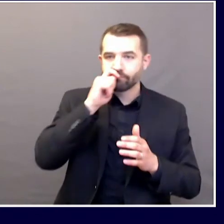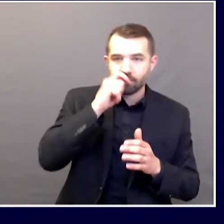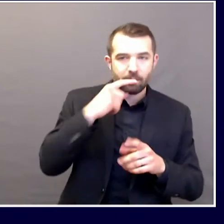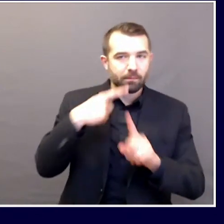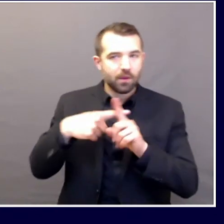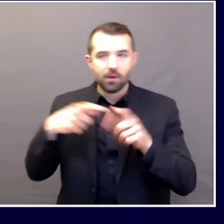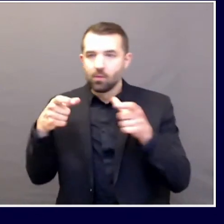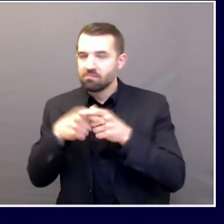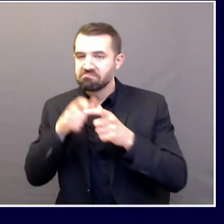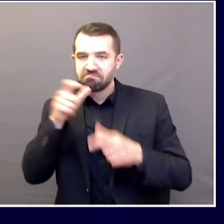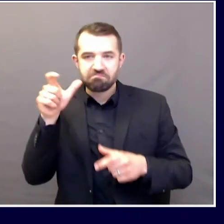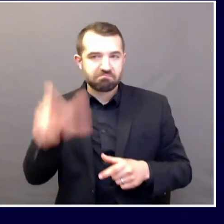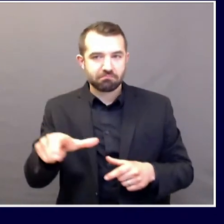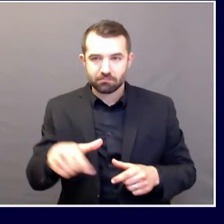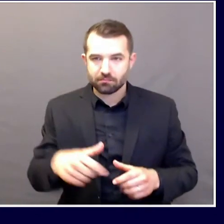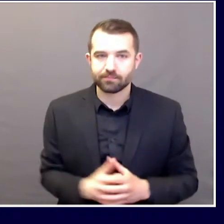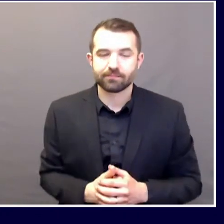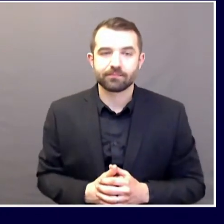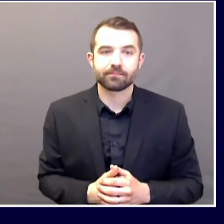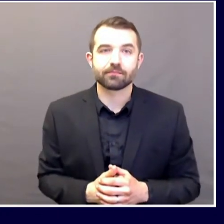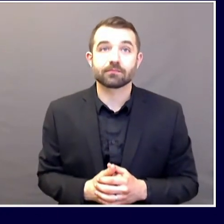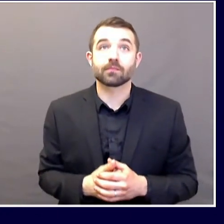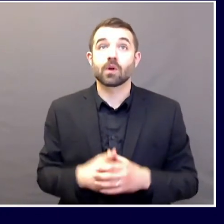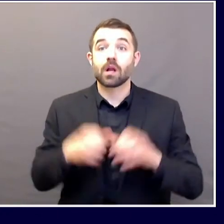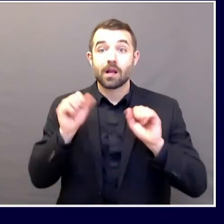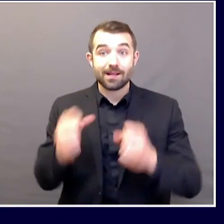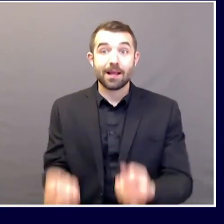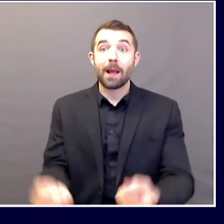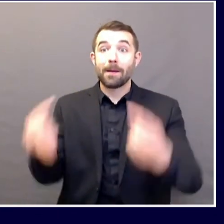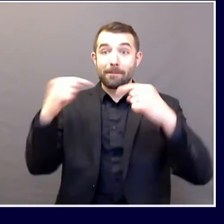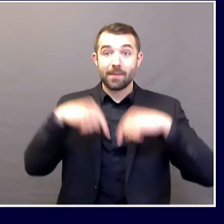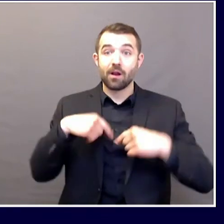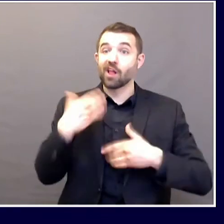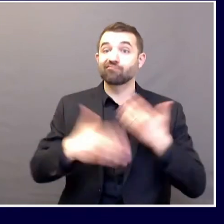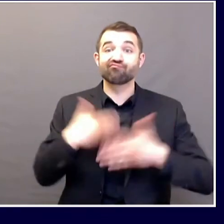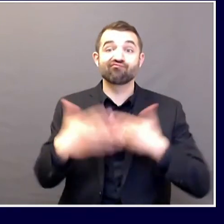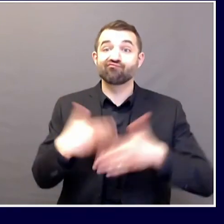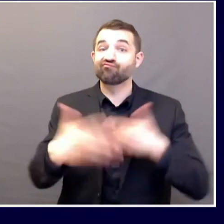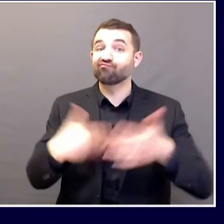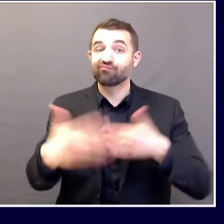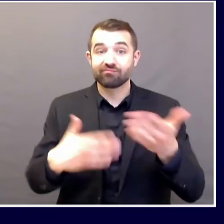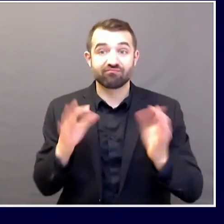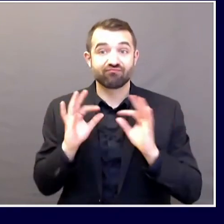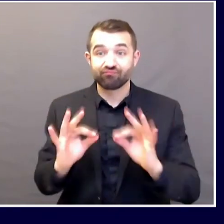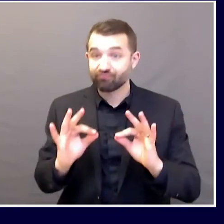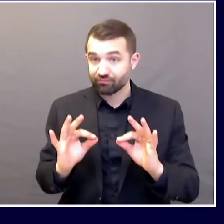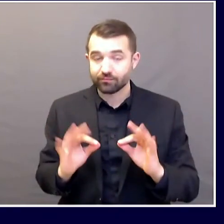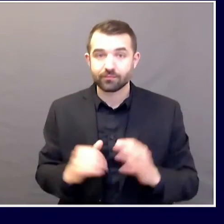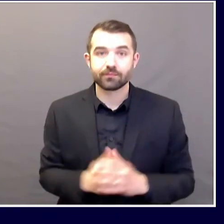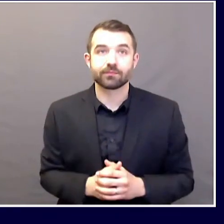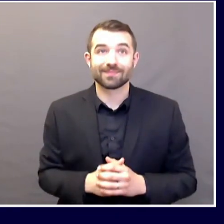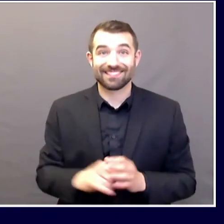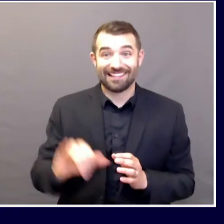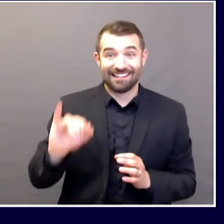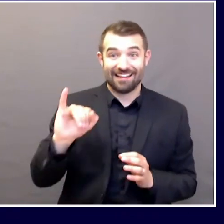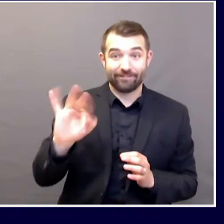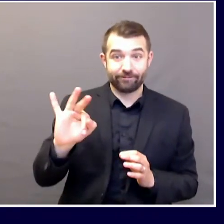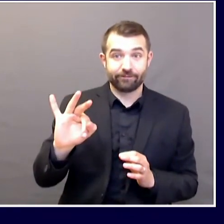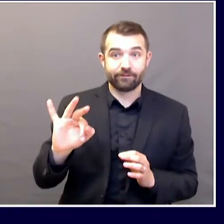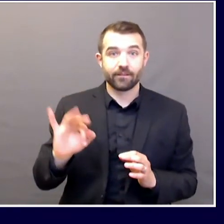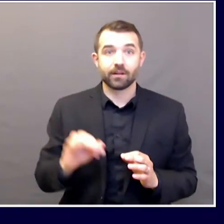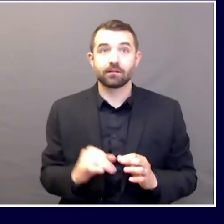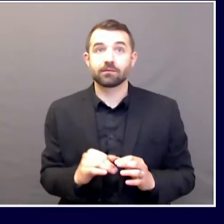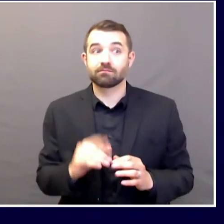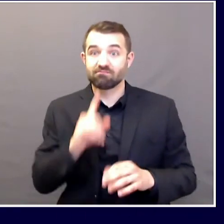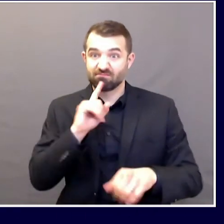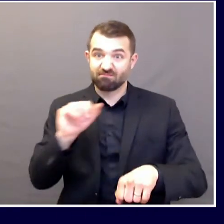10 days. You can resume your life here in Maine immediately, provided that you've been fully vaccinated.